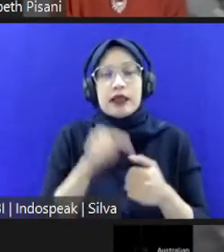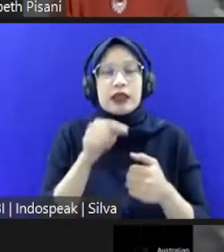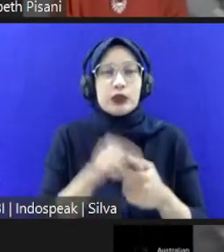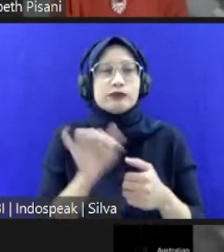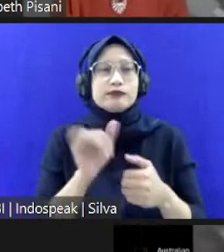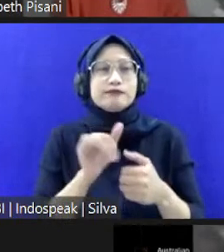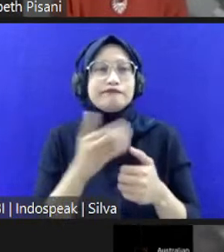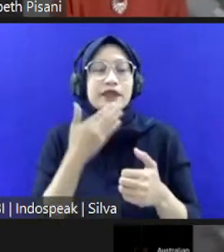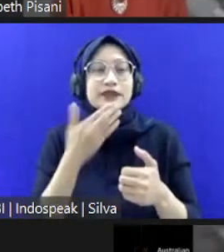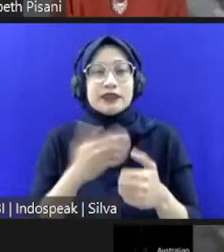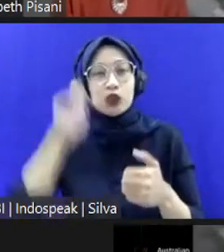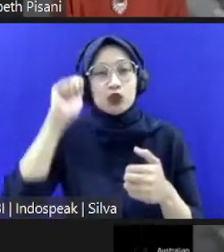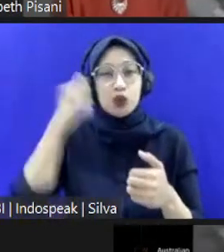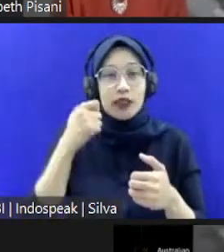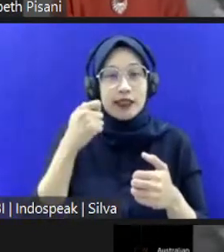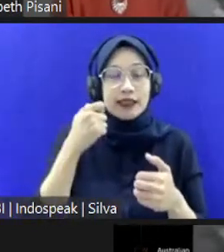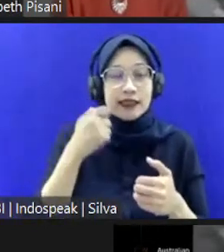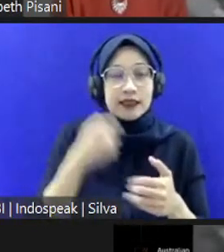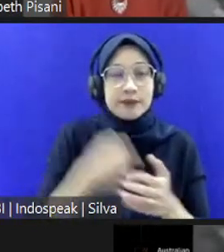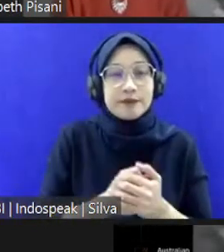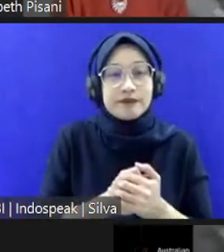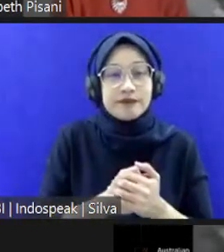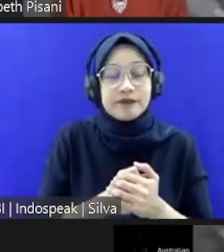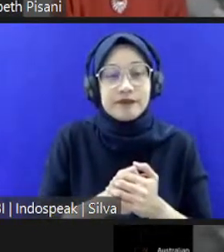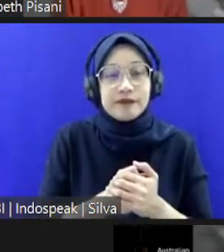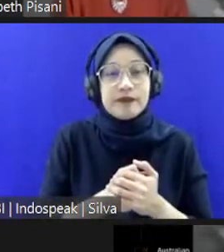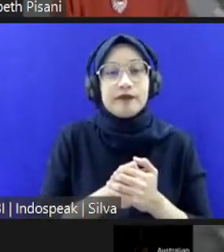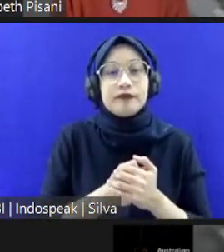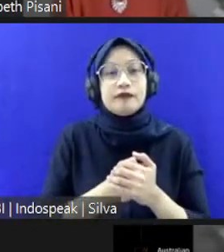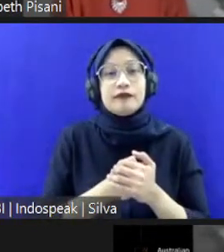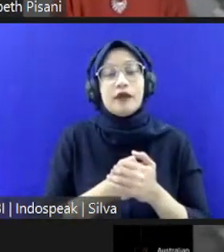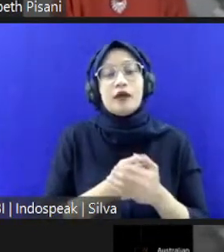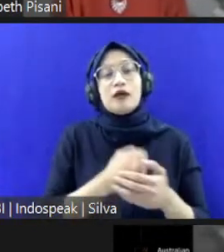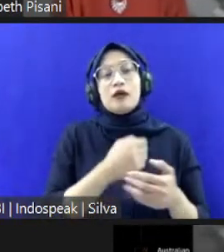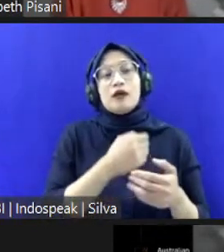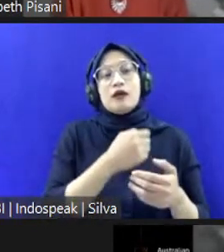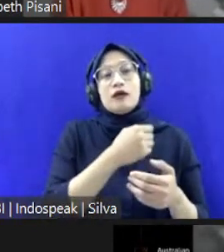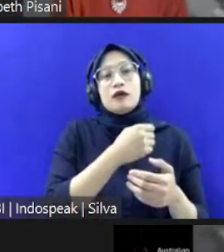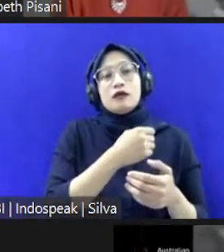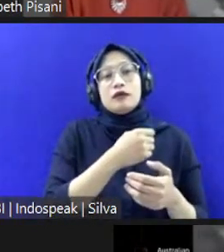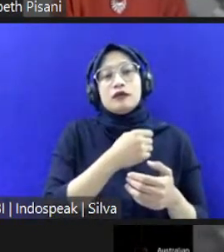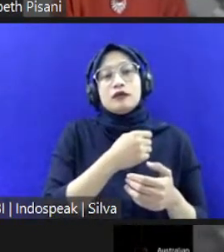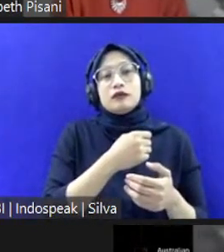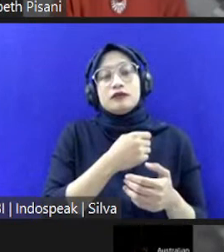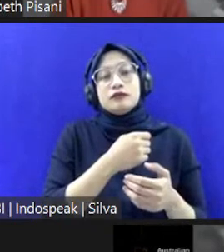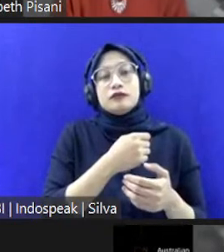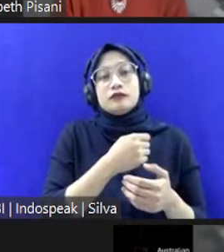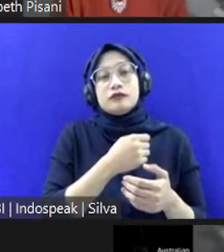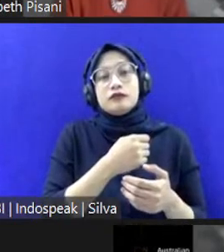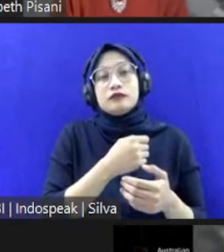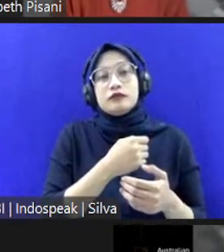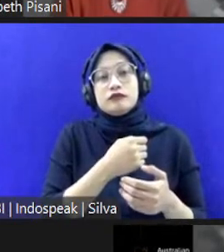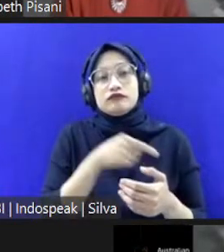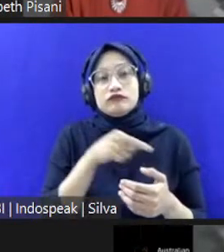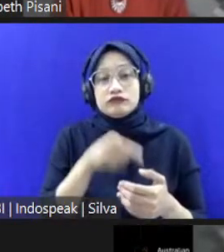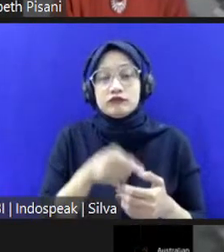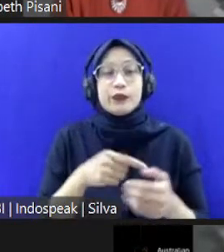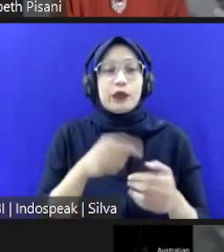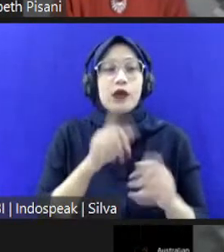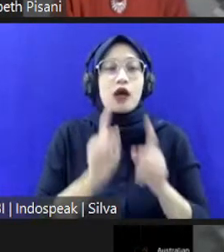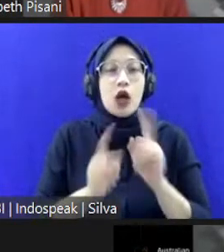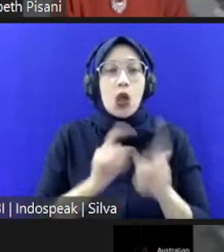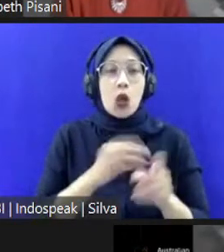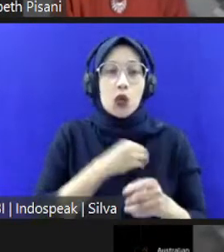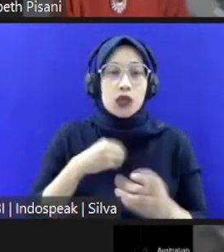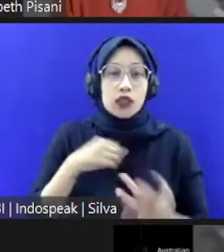for the Indonesian medical specialists who get their degree from abroad. Thank you,